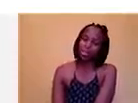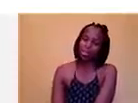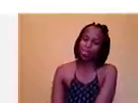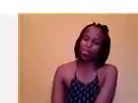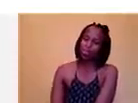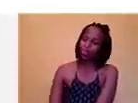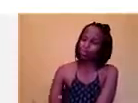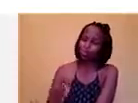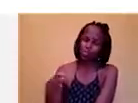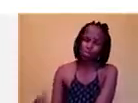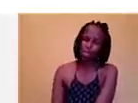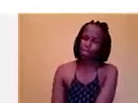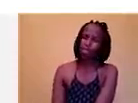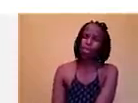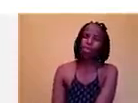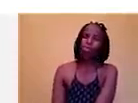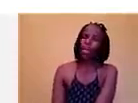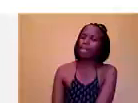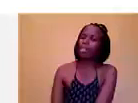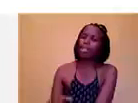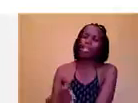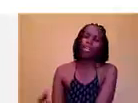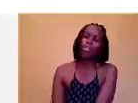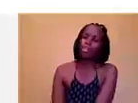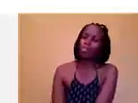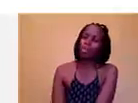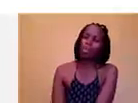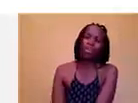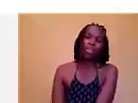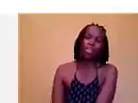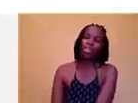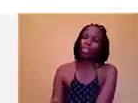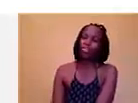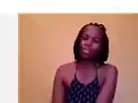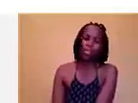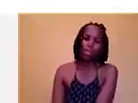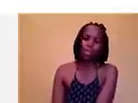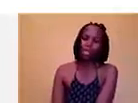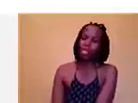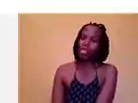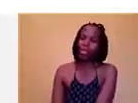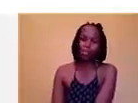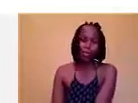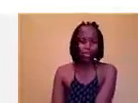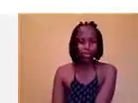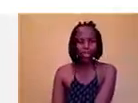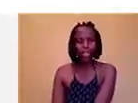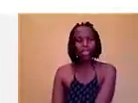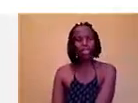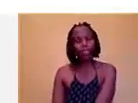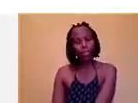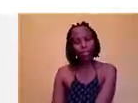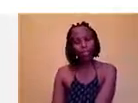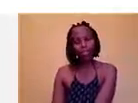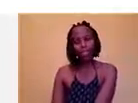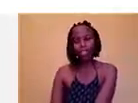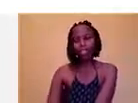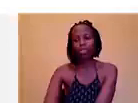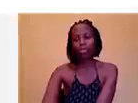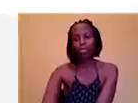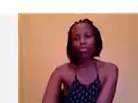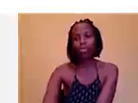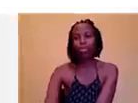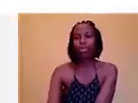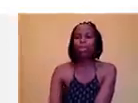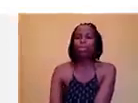ask you today to also go back, read more on these, give me comments, tell me what you think, tell me if the